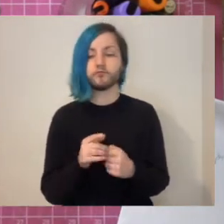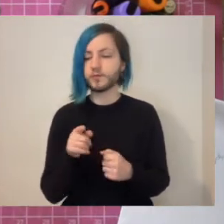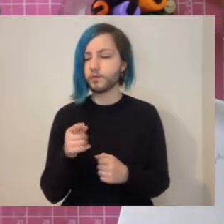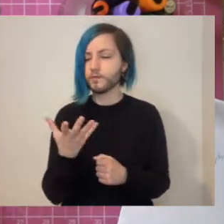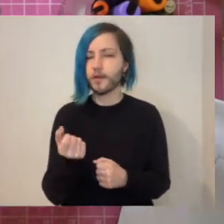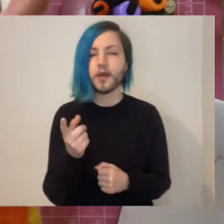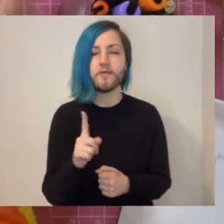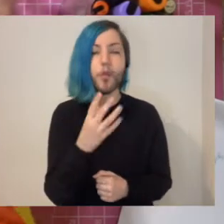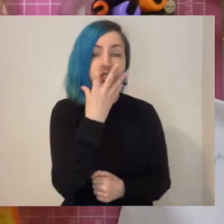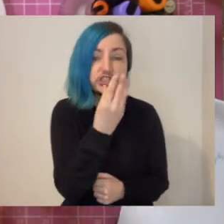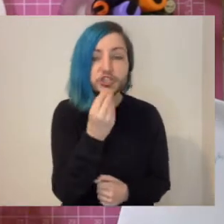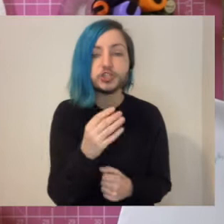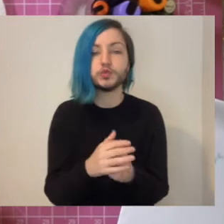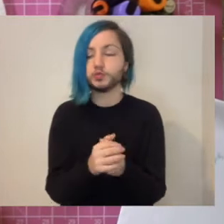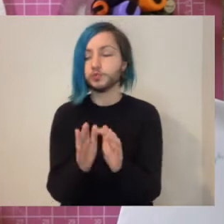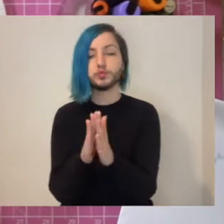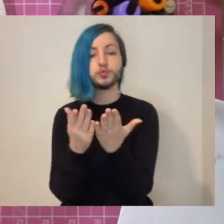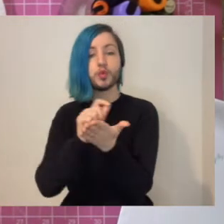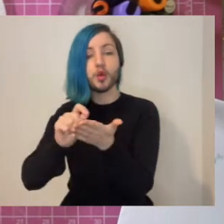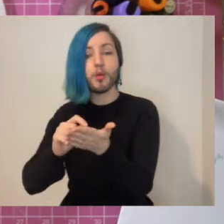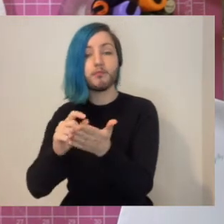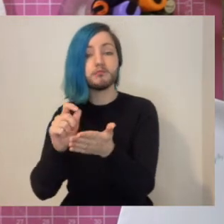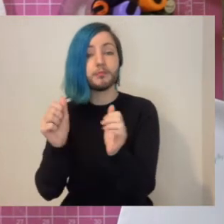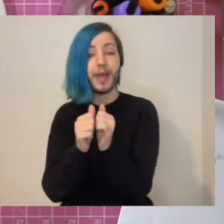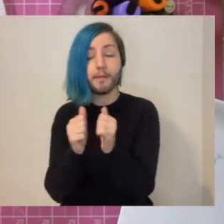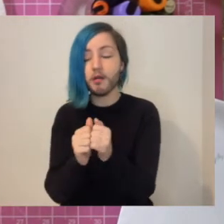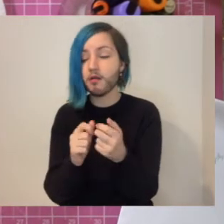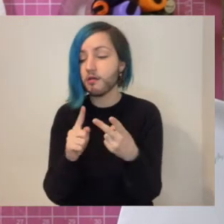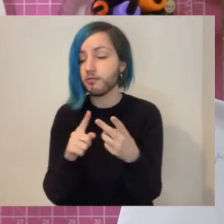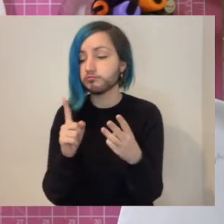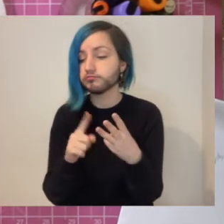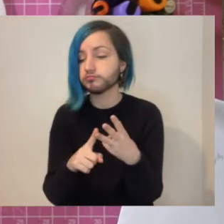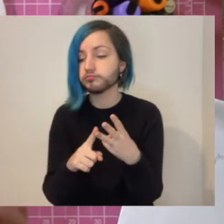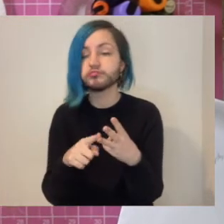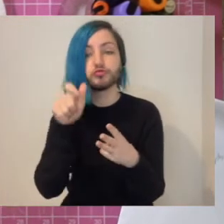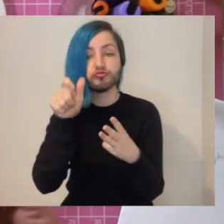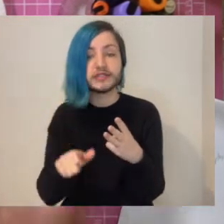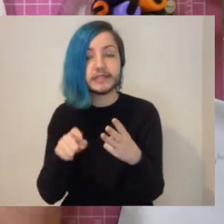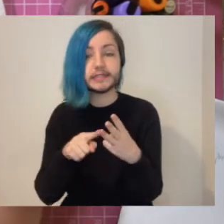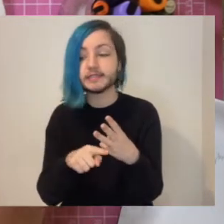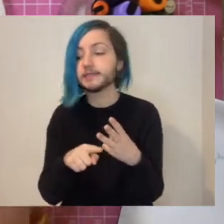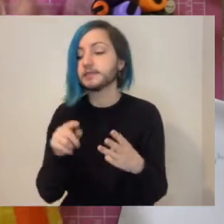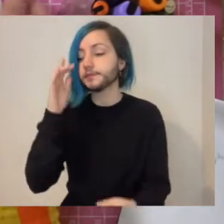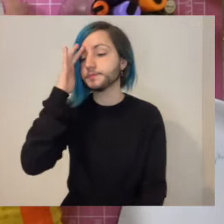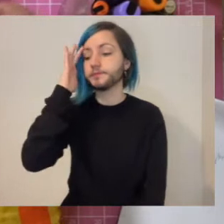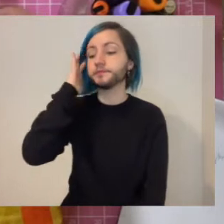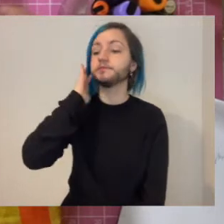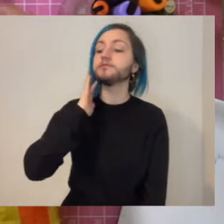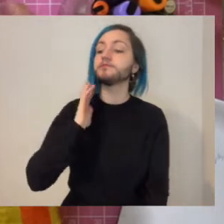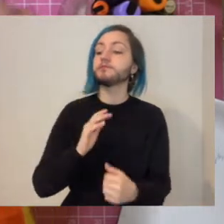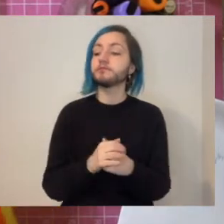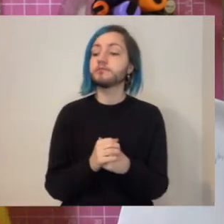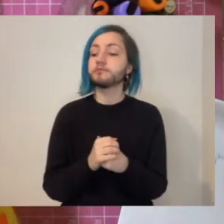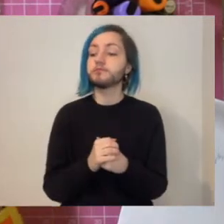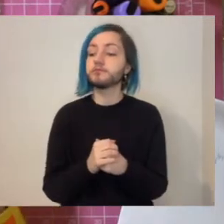here, bits of notepad, and receipt. So I'm